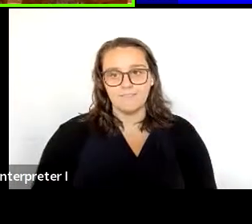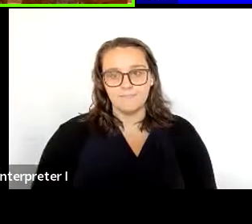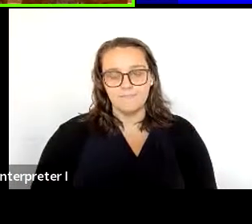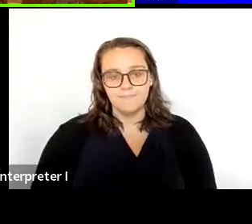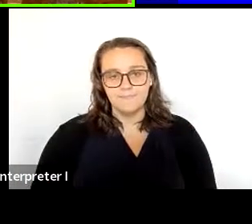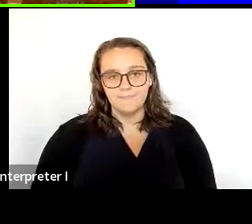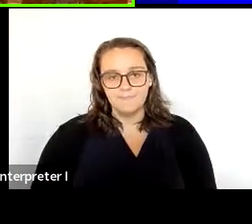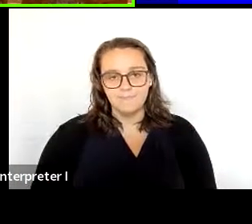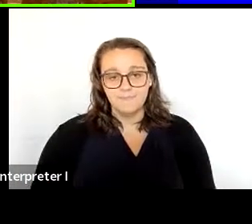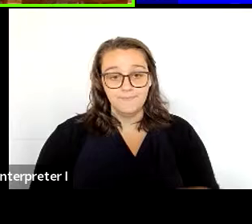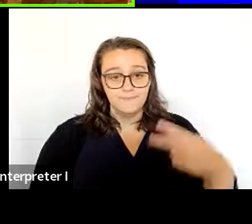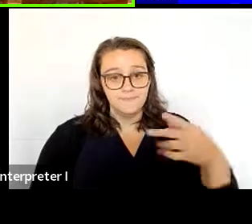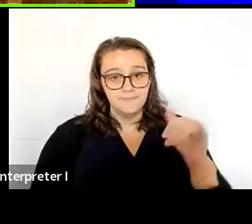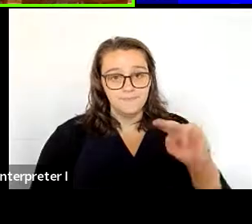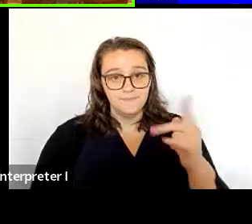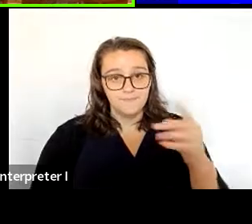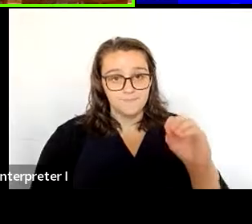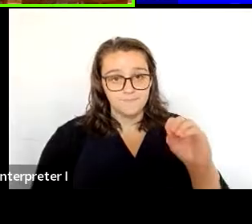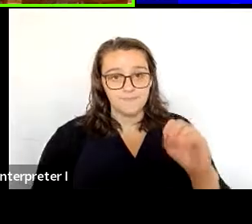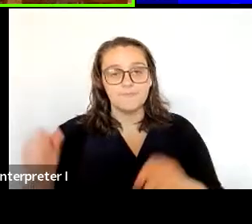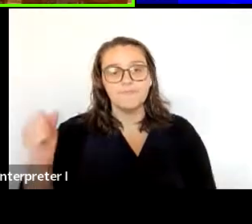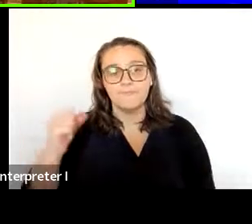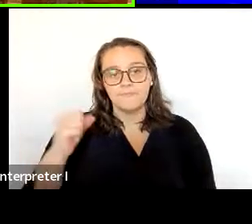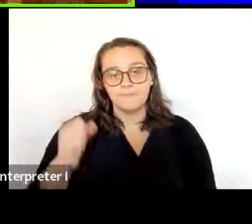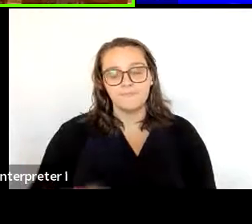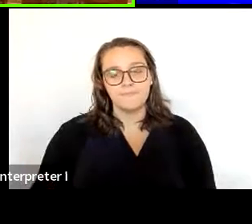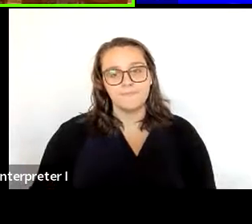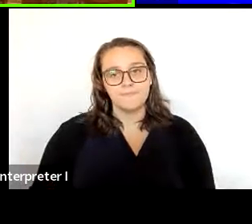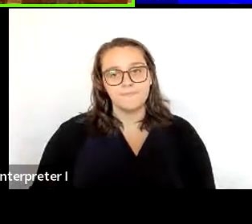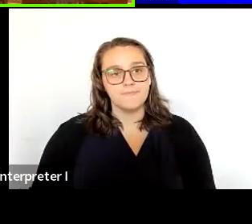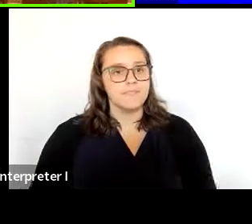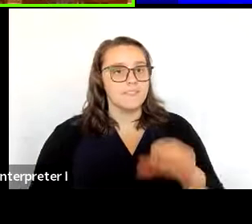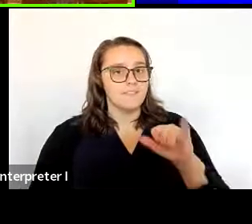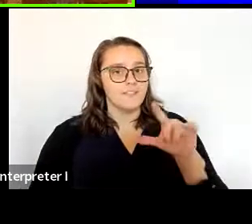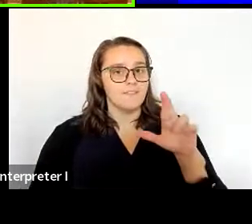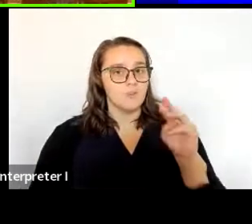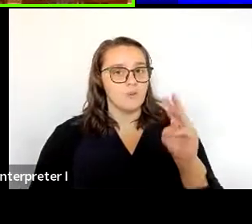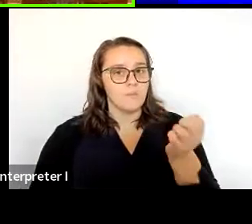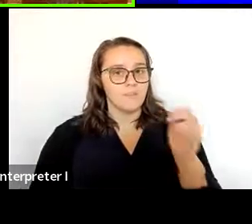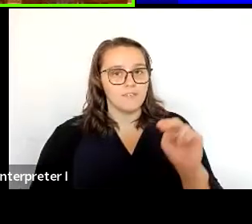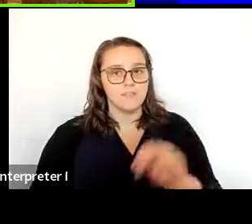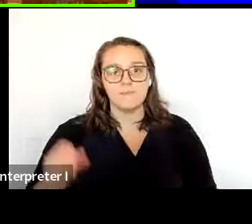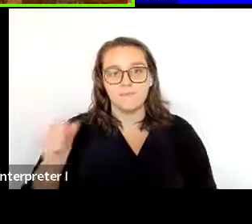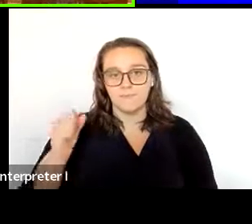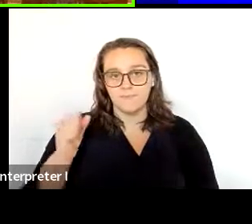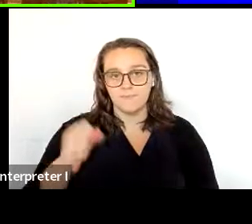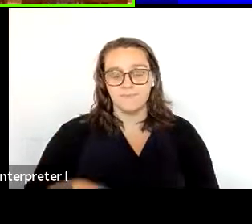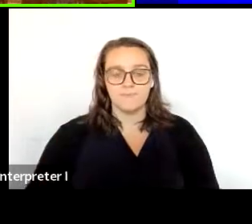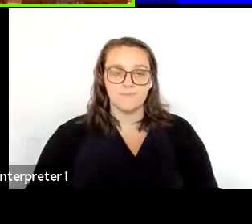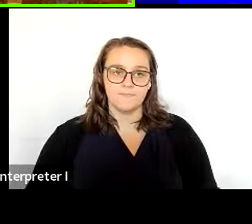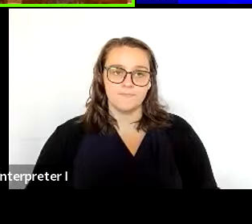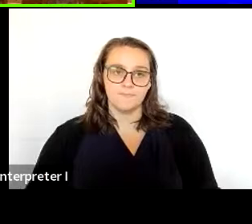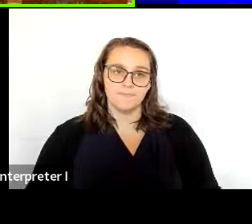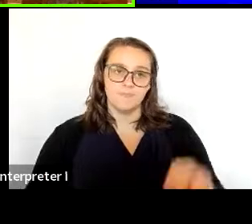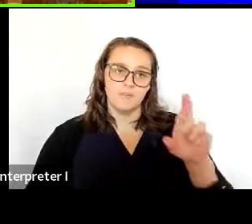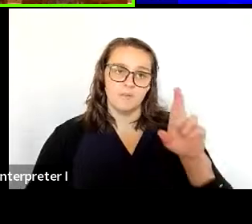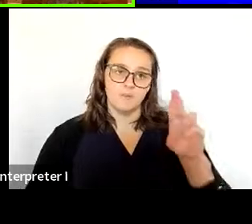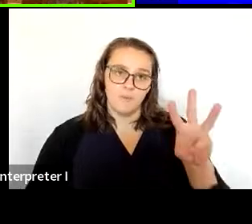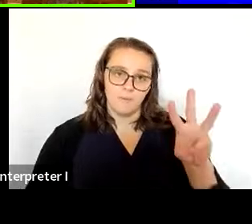yes. Councilmember Pinto. Yes. Councilmember Pinto votes yes. Councilmember Silverman. Yes. Councilmember Silverman votes yes. Councilmember Robert